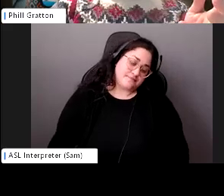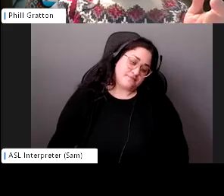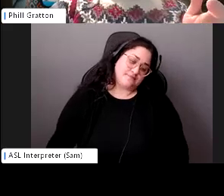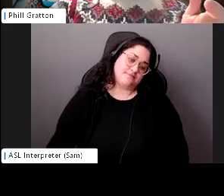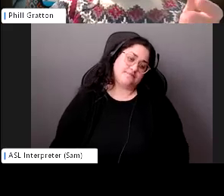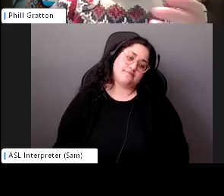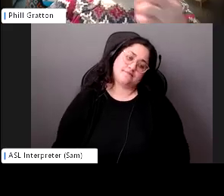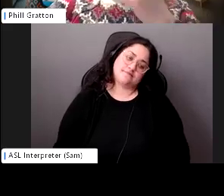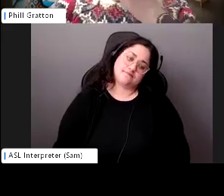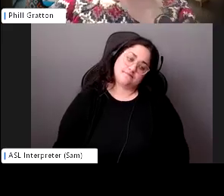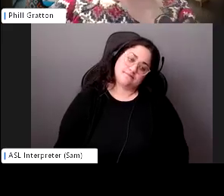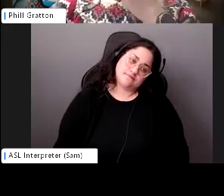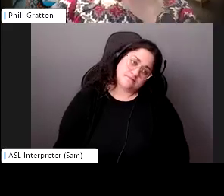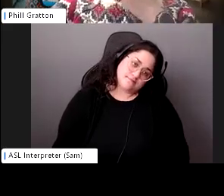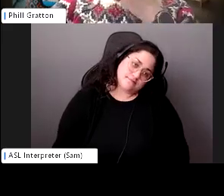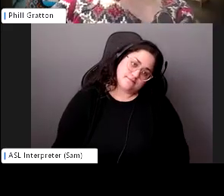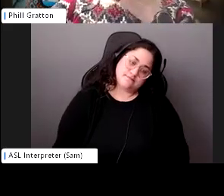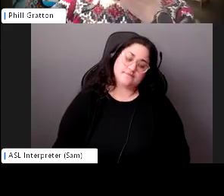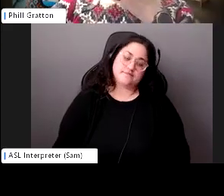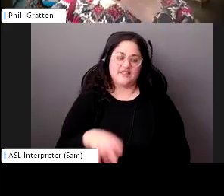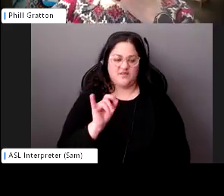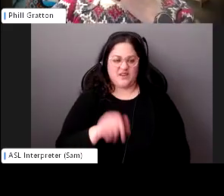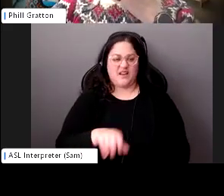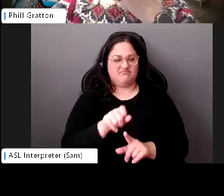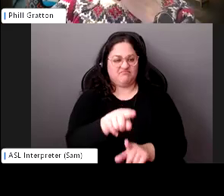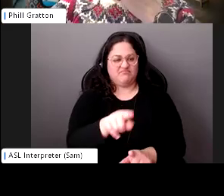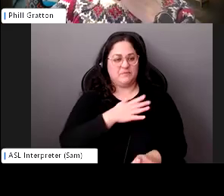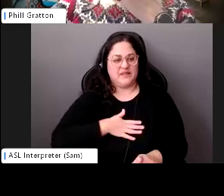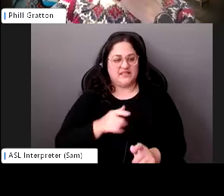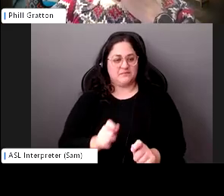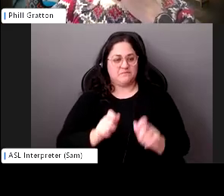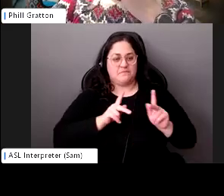Inuktitut version back into English. So let's see what it says.